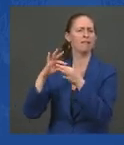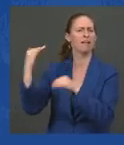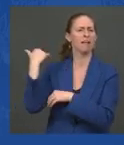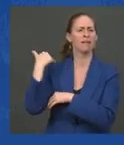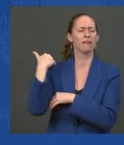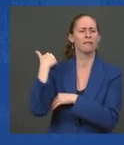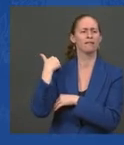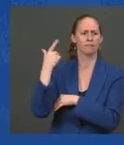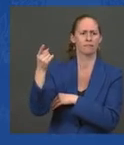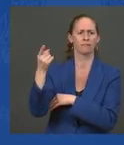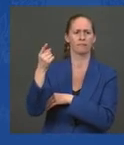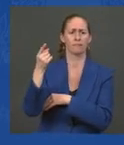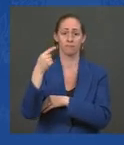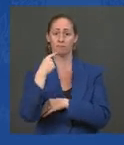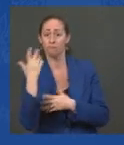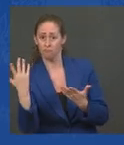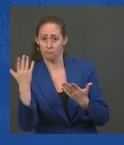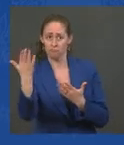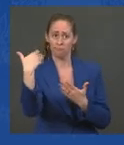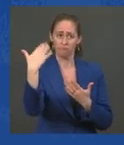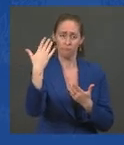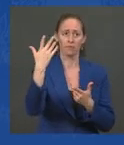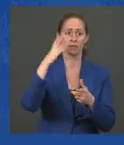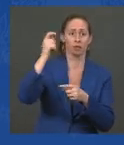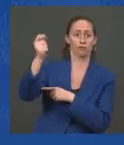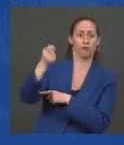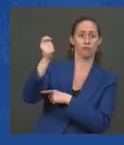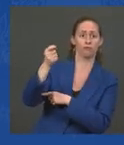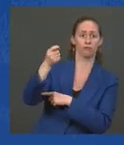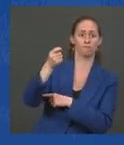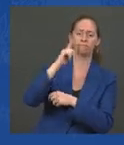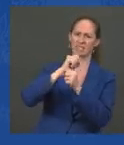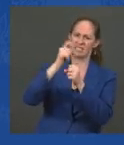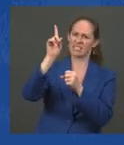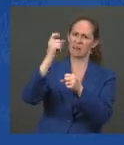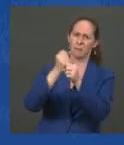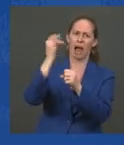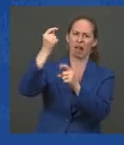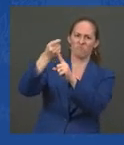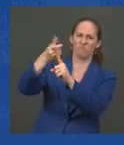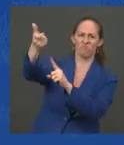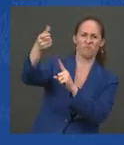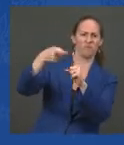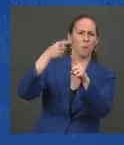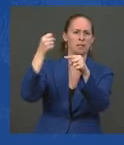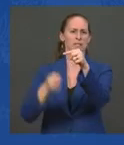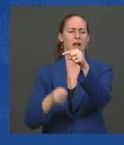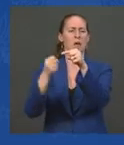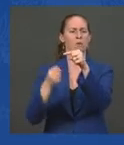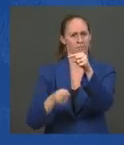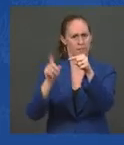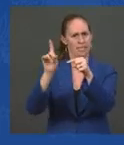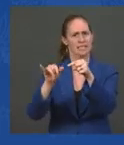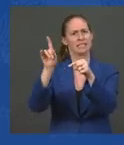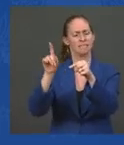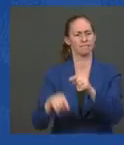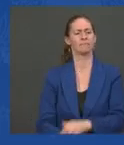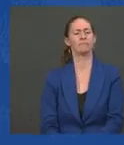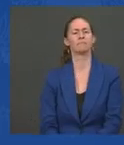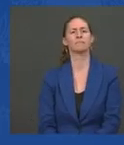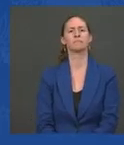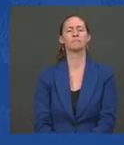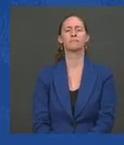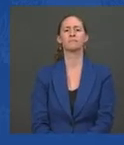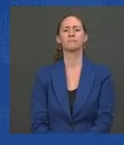judges on the benches of the South who will do justly and love mercy." Well, in just 9 months,